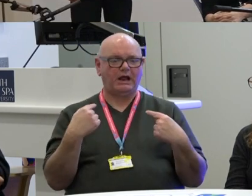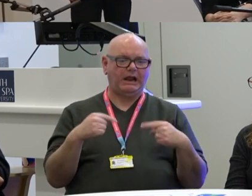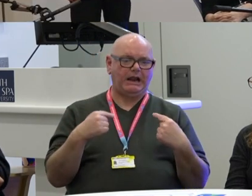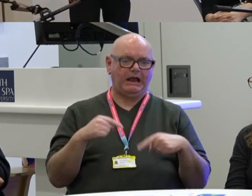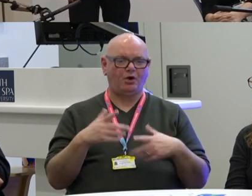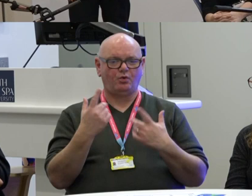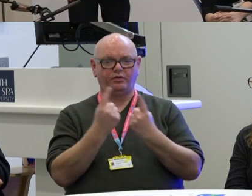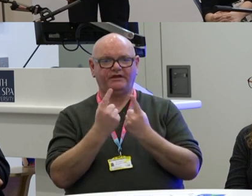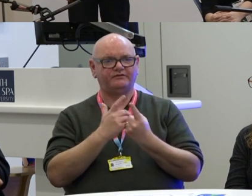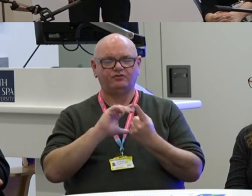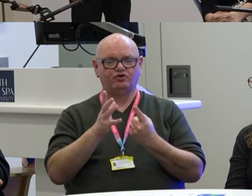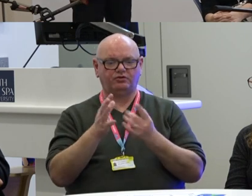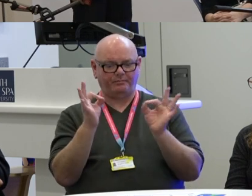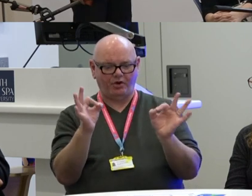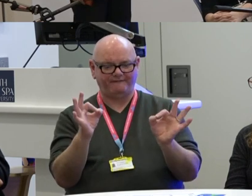Make space?